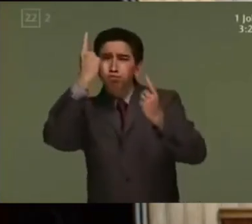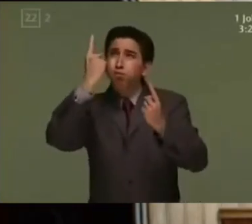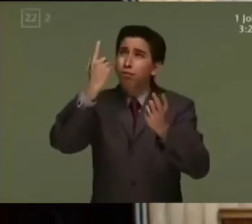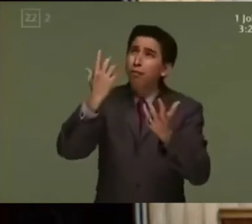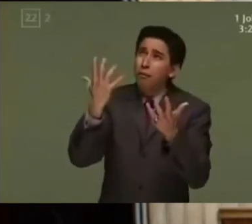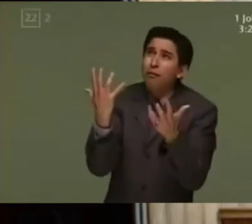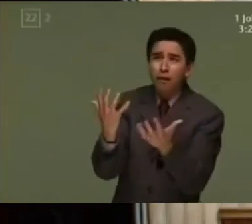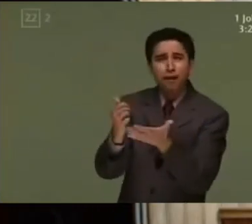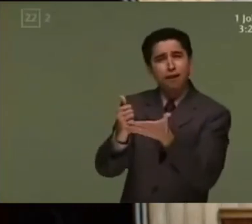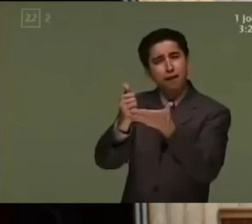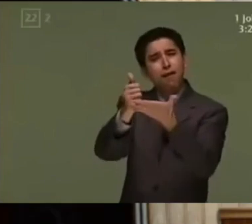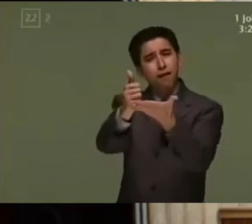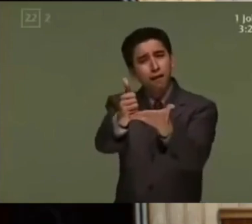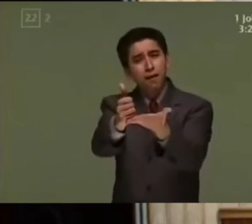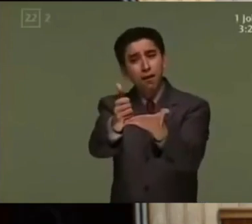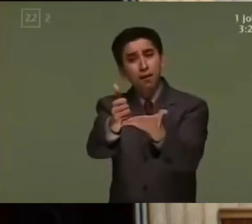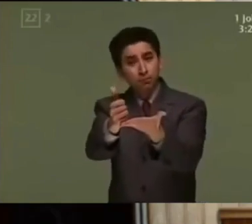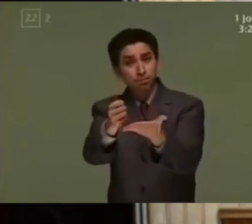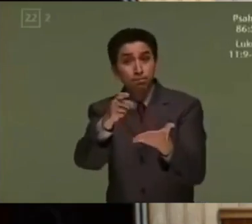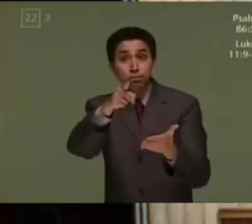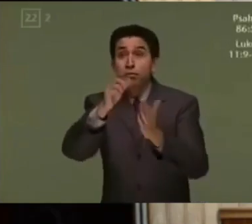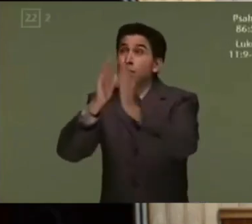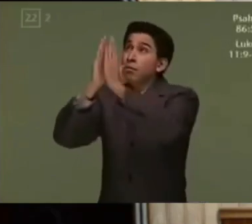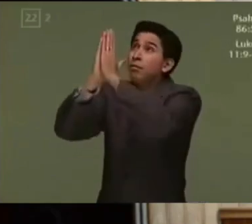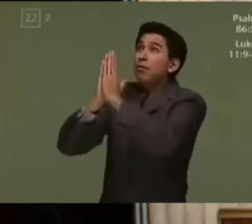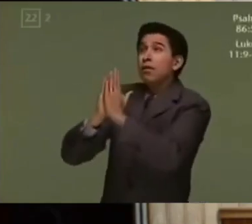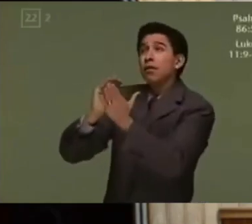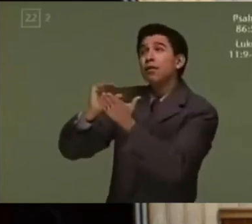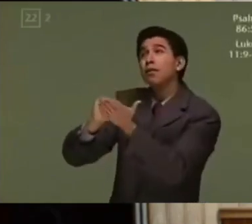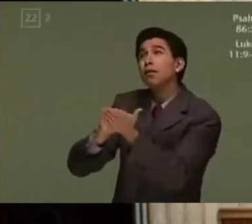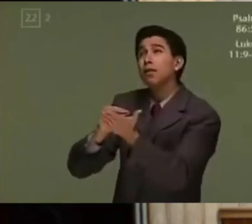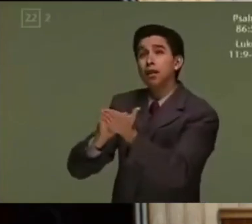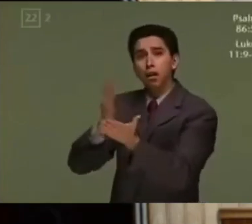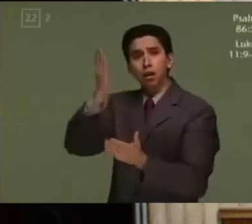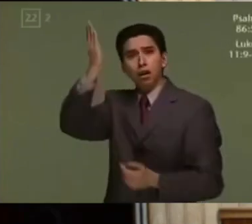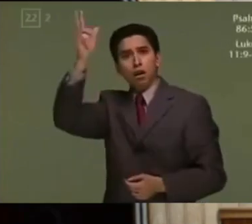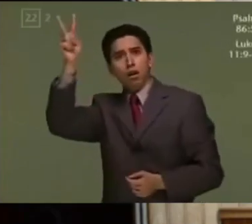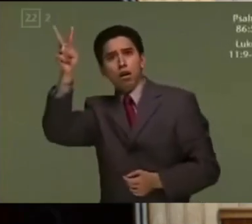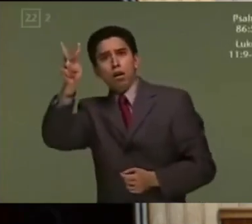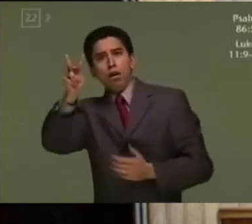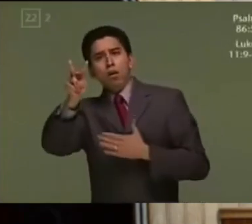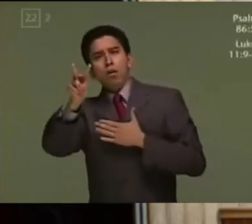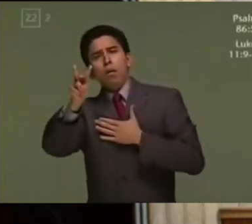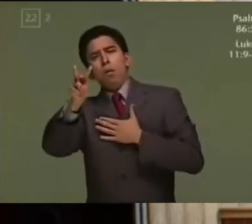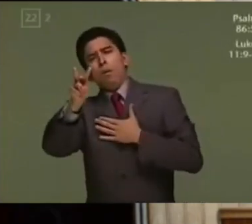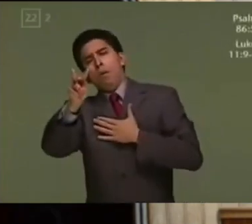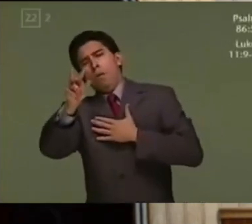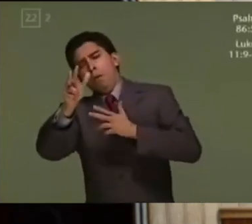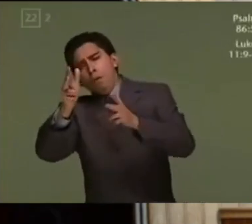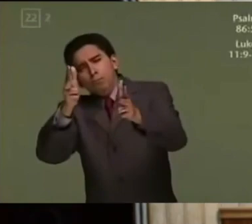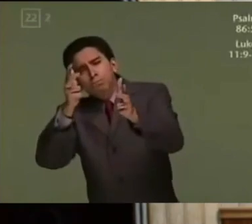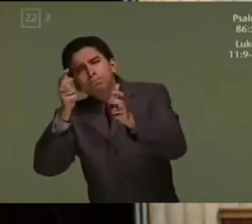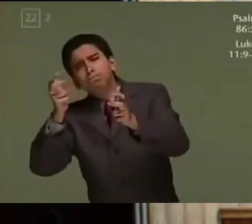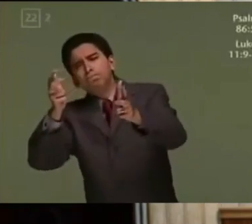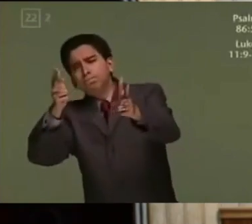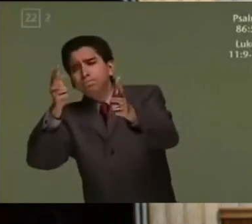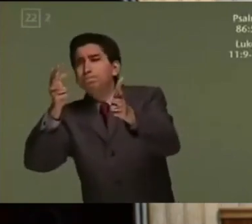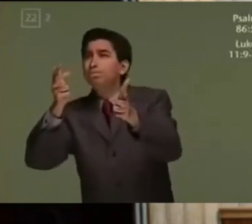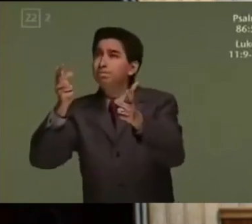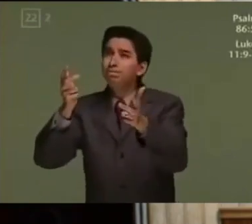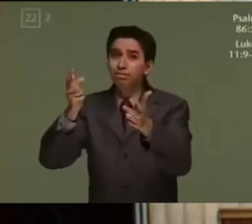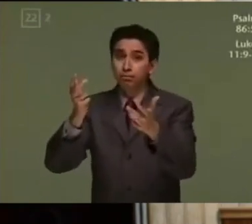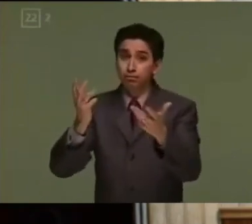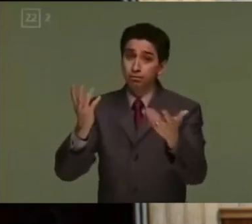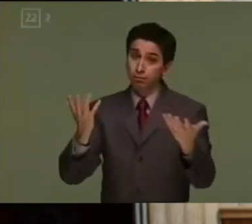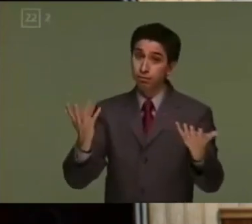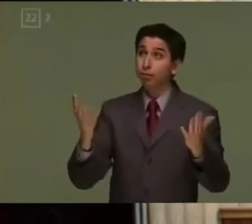doesn't realize that, because he never paid any attention. And what would happen is we correct our understanding. See,